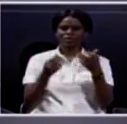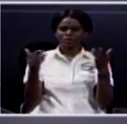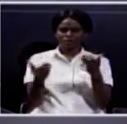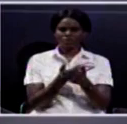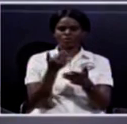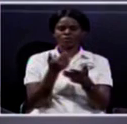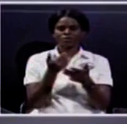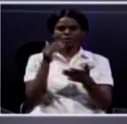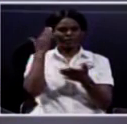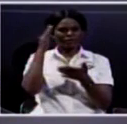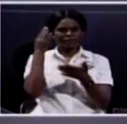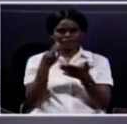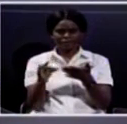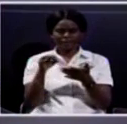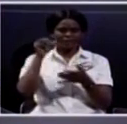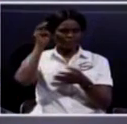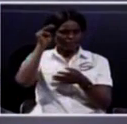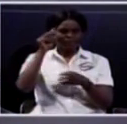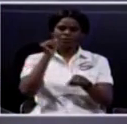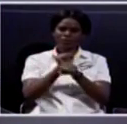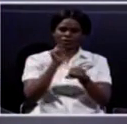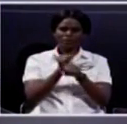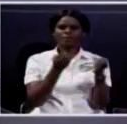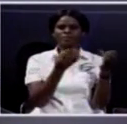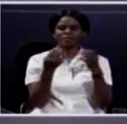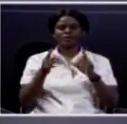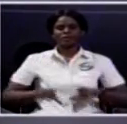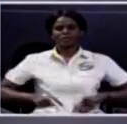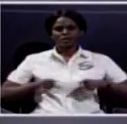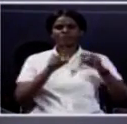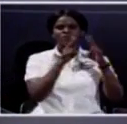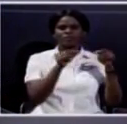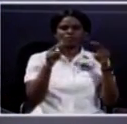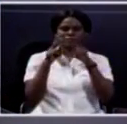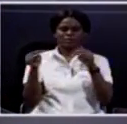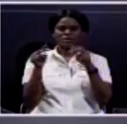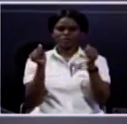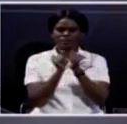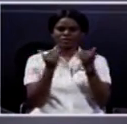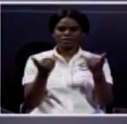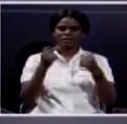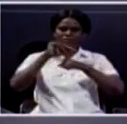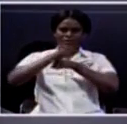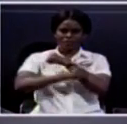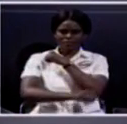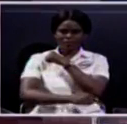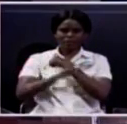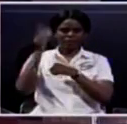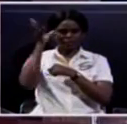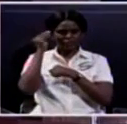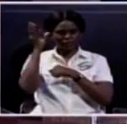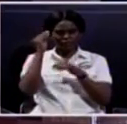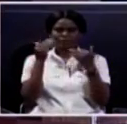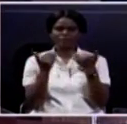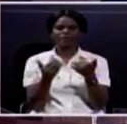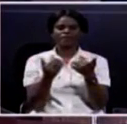because new Permanent Secretary in the ministry, worked most of your life in the rural area. And of course, with this deeper experience